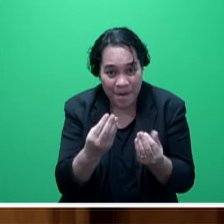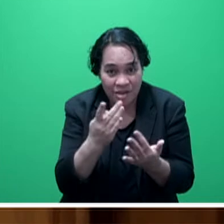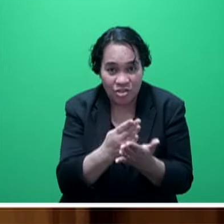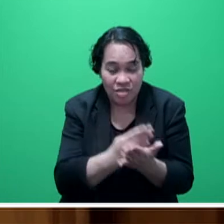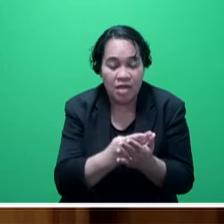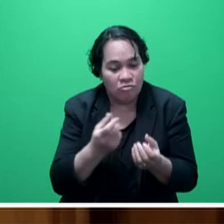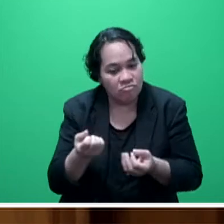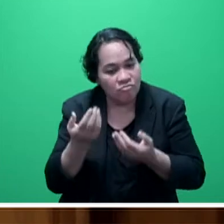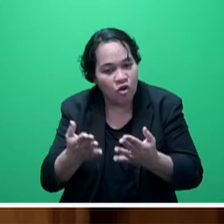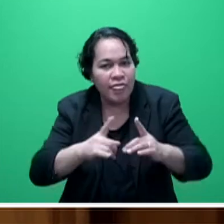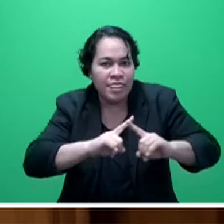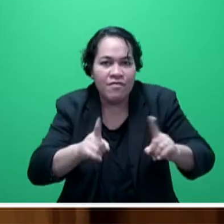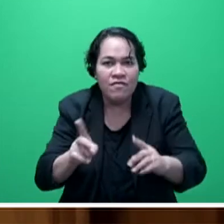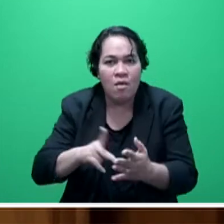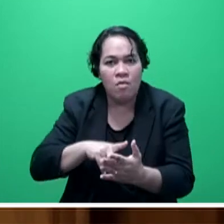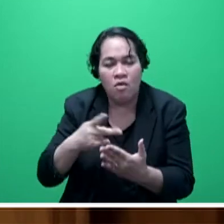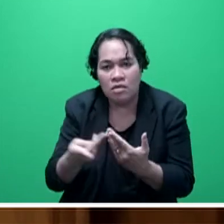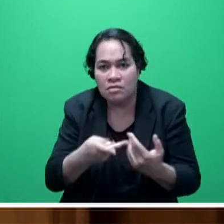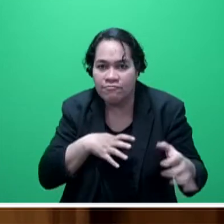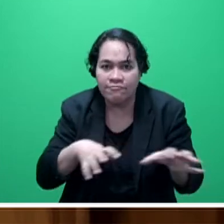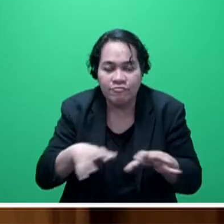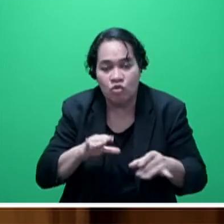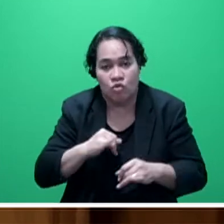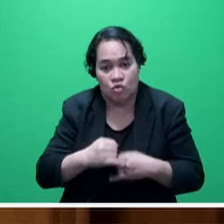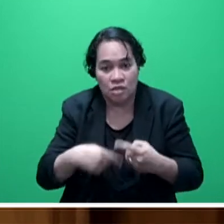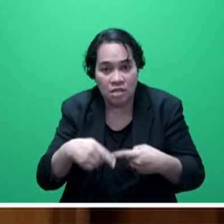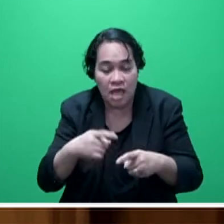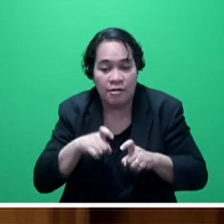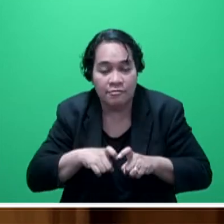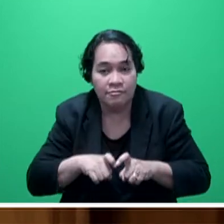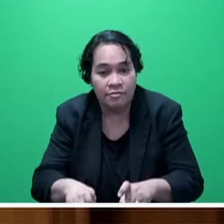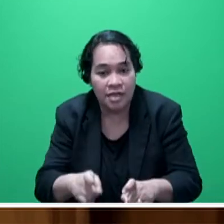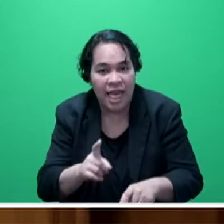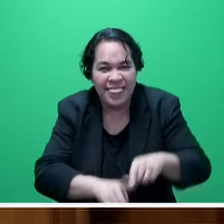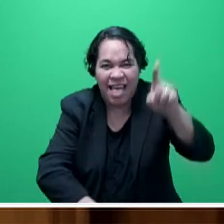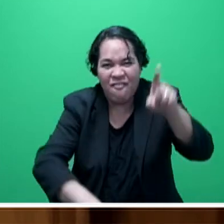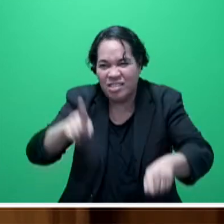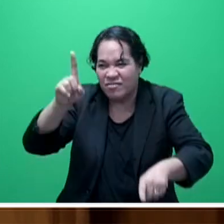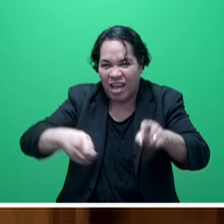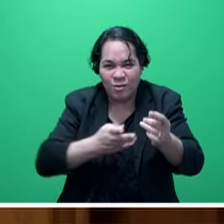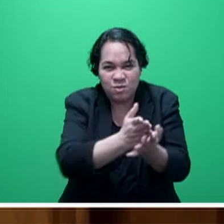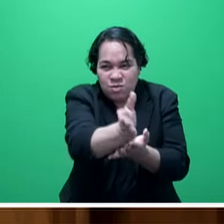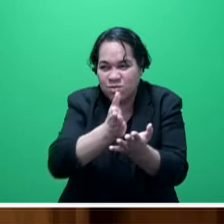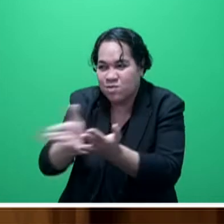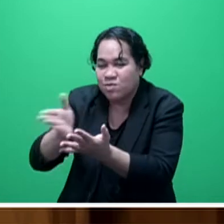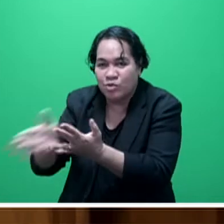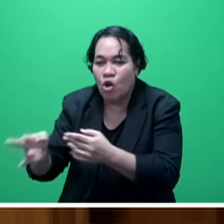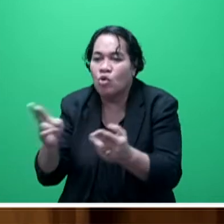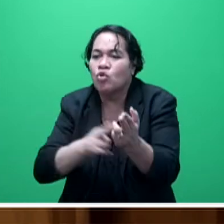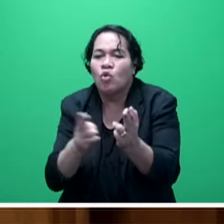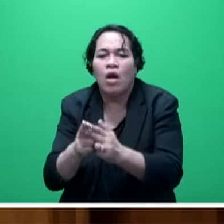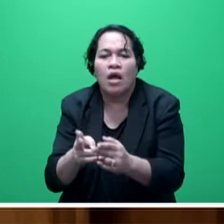for initiatives and programs to sustain and diversify our support to rural isolated